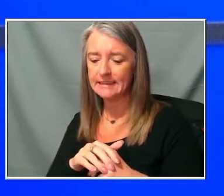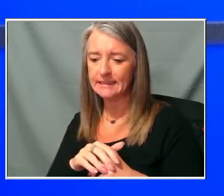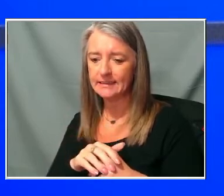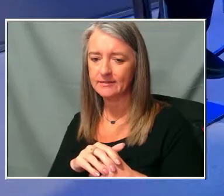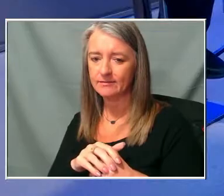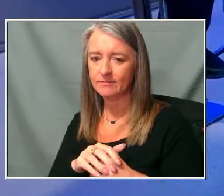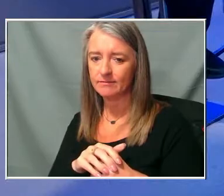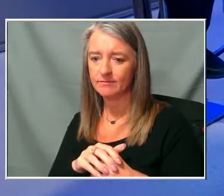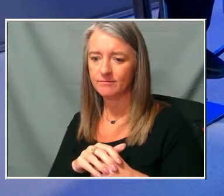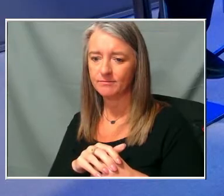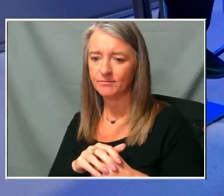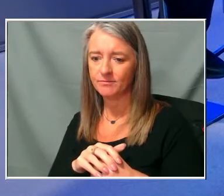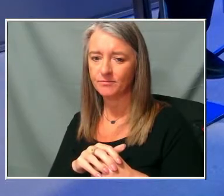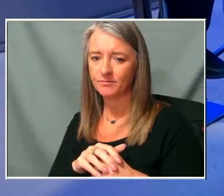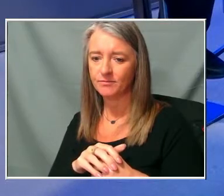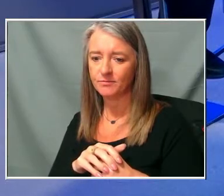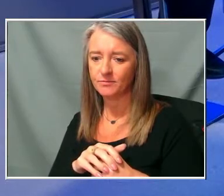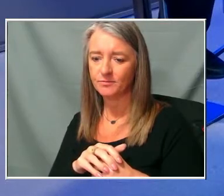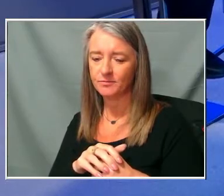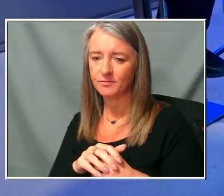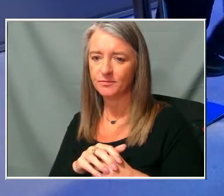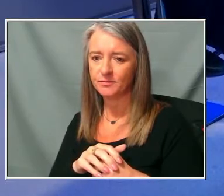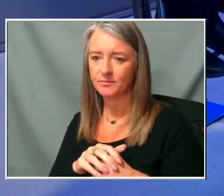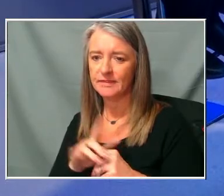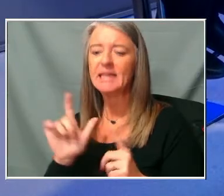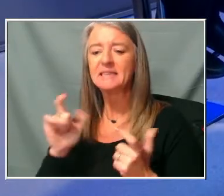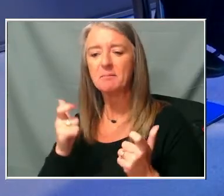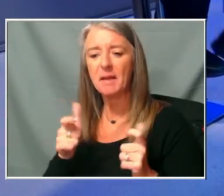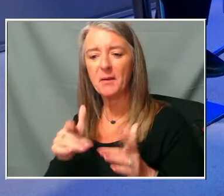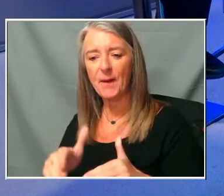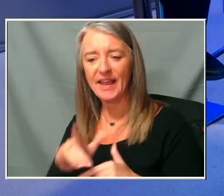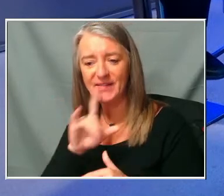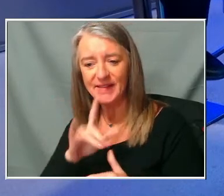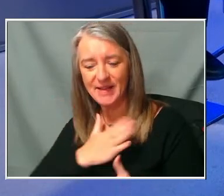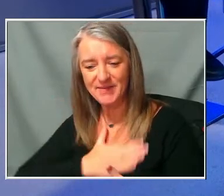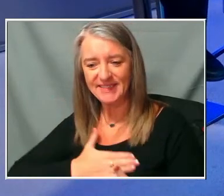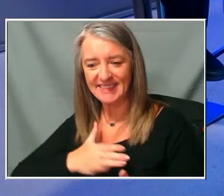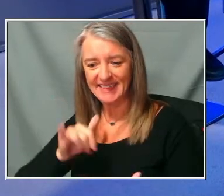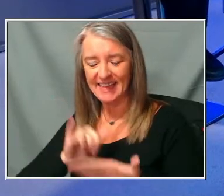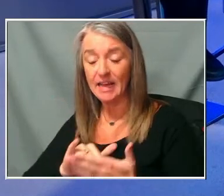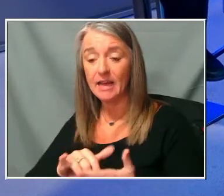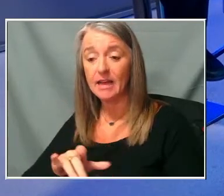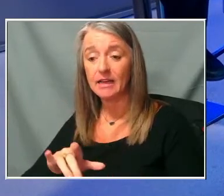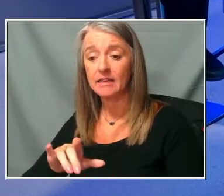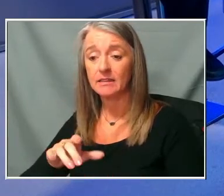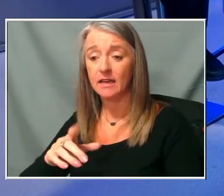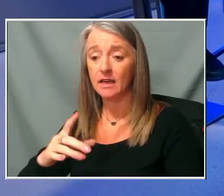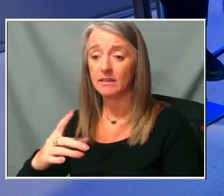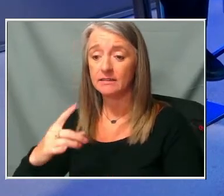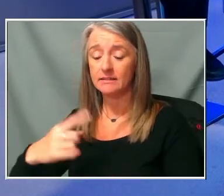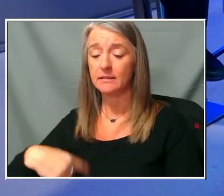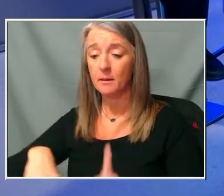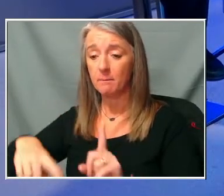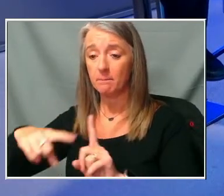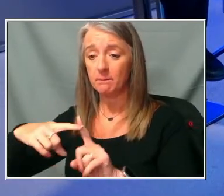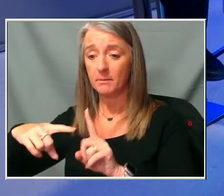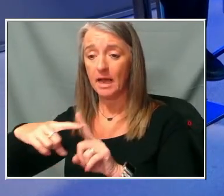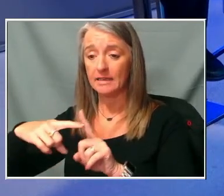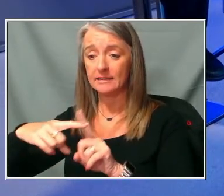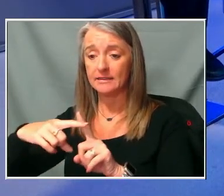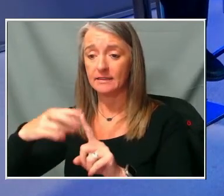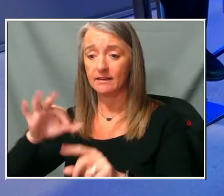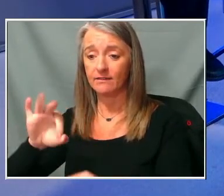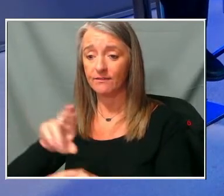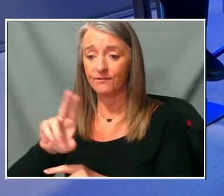it's a big way. It is. It's a big way. I appreciate that. I want to talk about something though positive. So there is kind of a fun